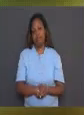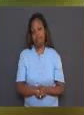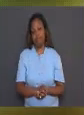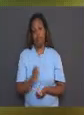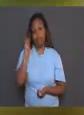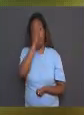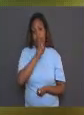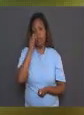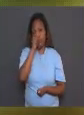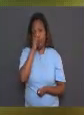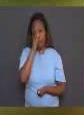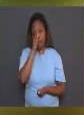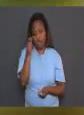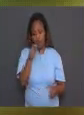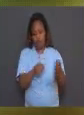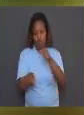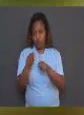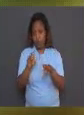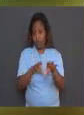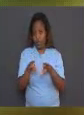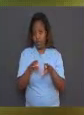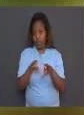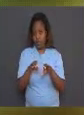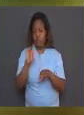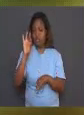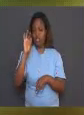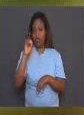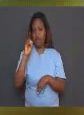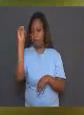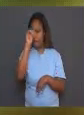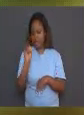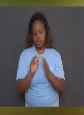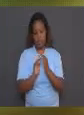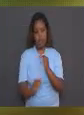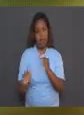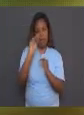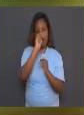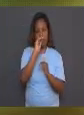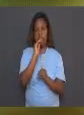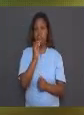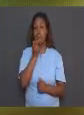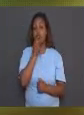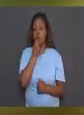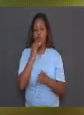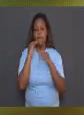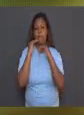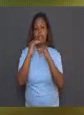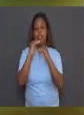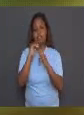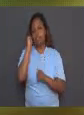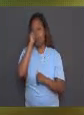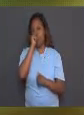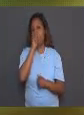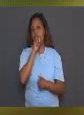Ethiopia contributes over 80% of the volume of